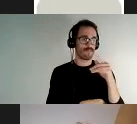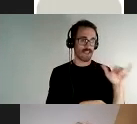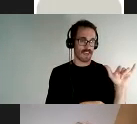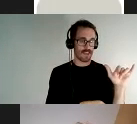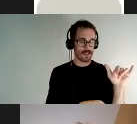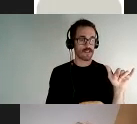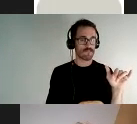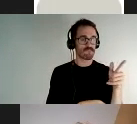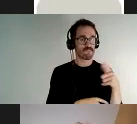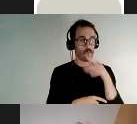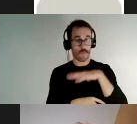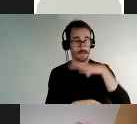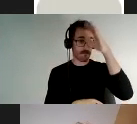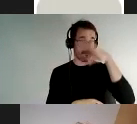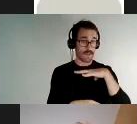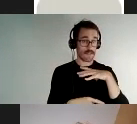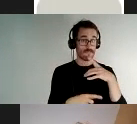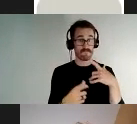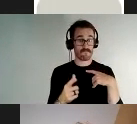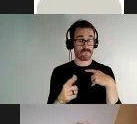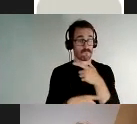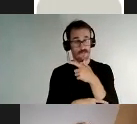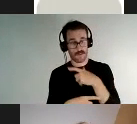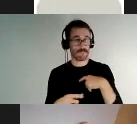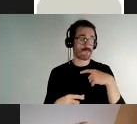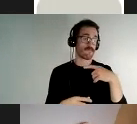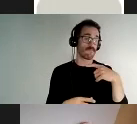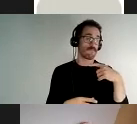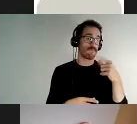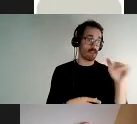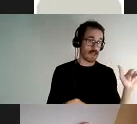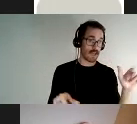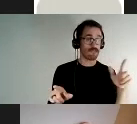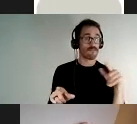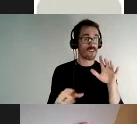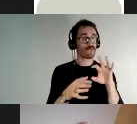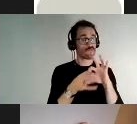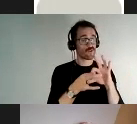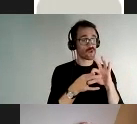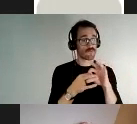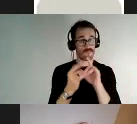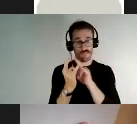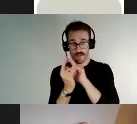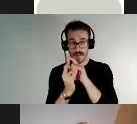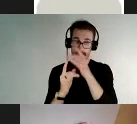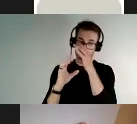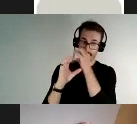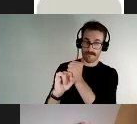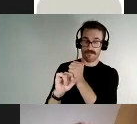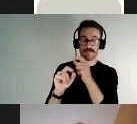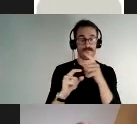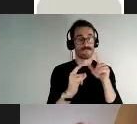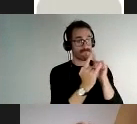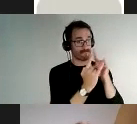or men who, lesbian or gay, who form relationships both romantically and sexually